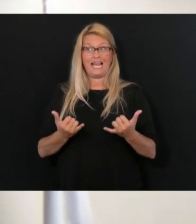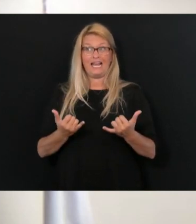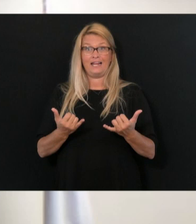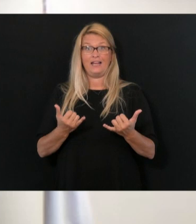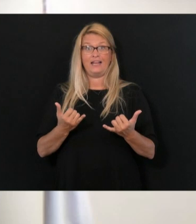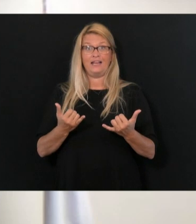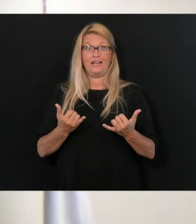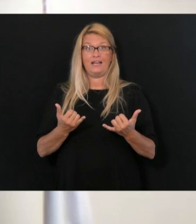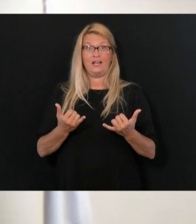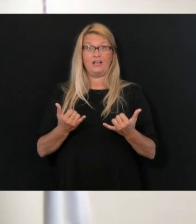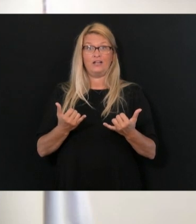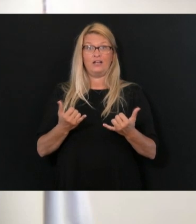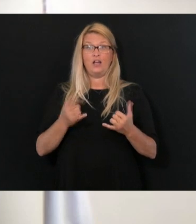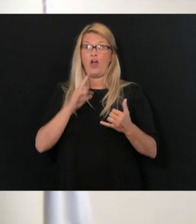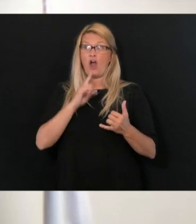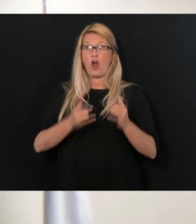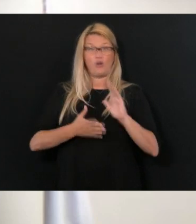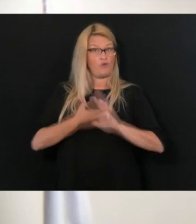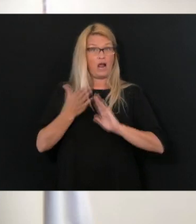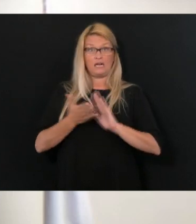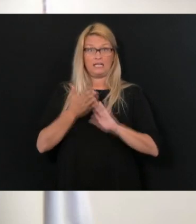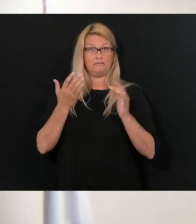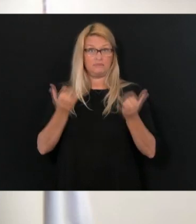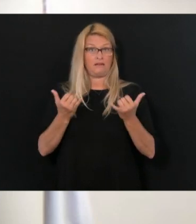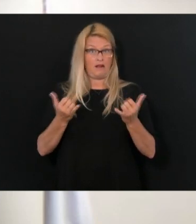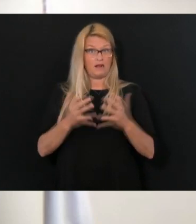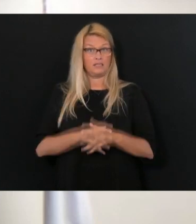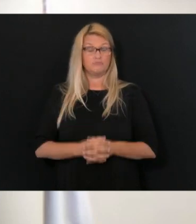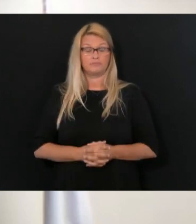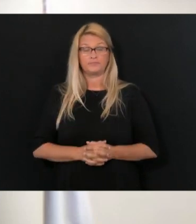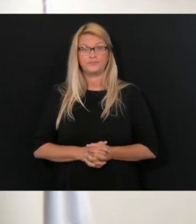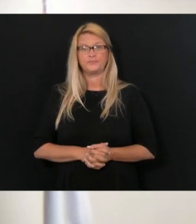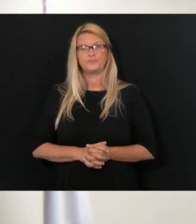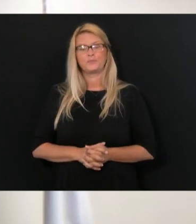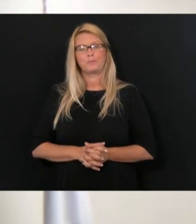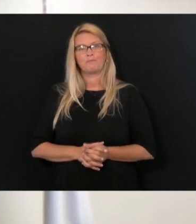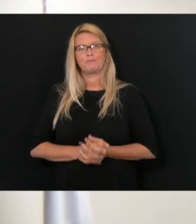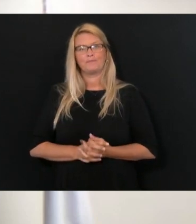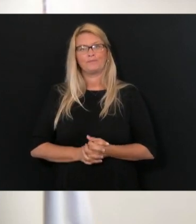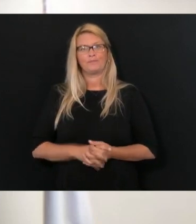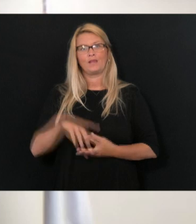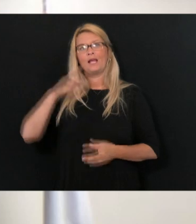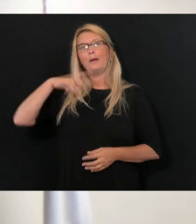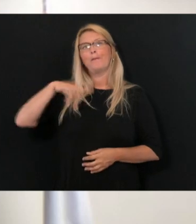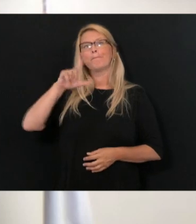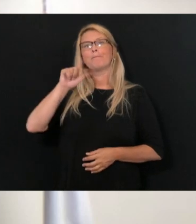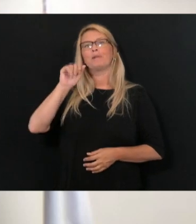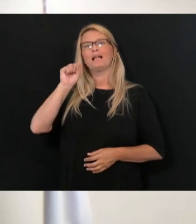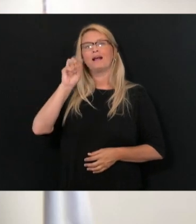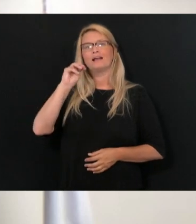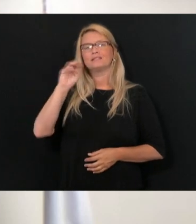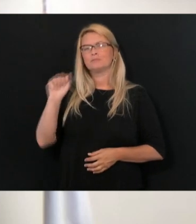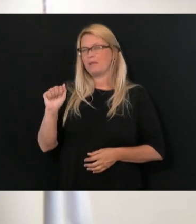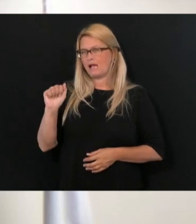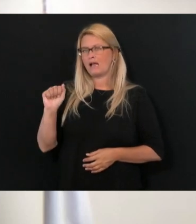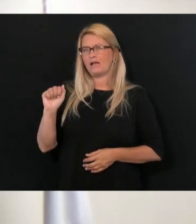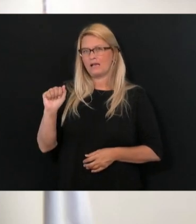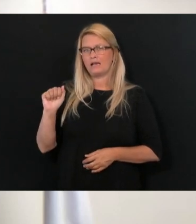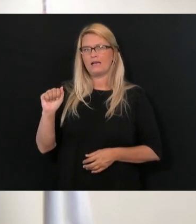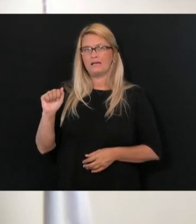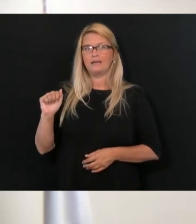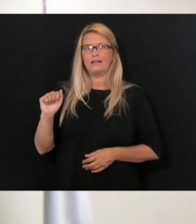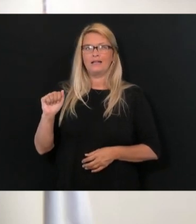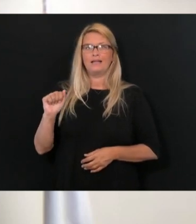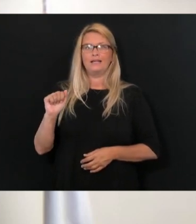in operation. As was mentioned, plasma, there has been some discussion about plasma,